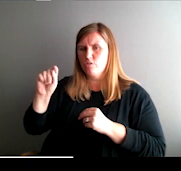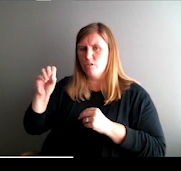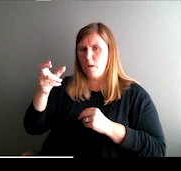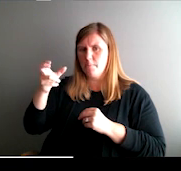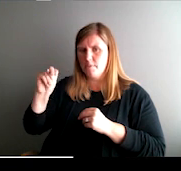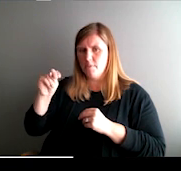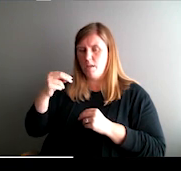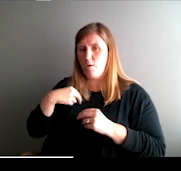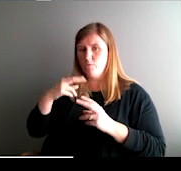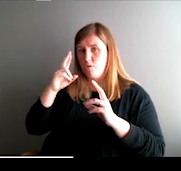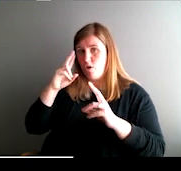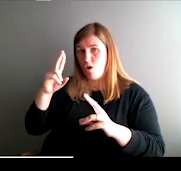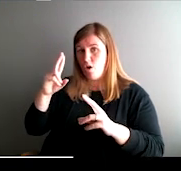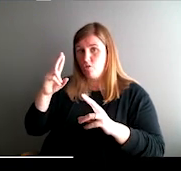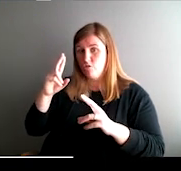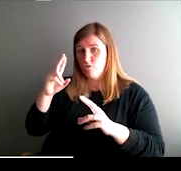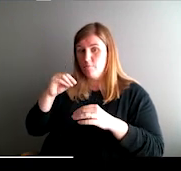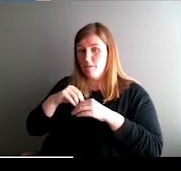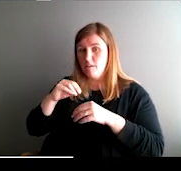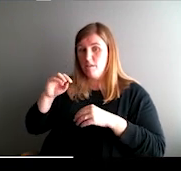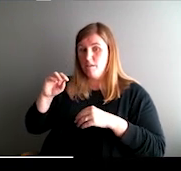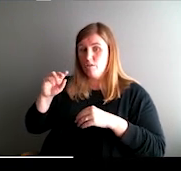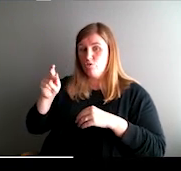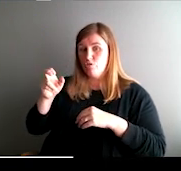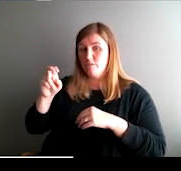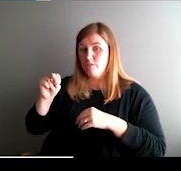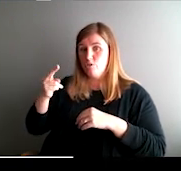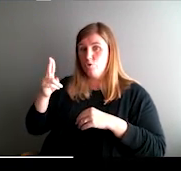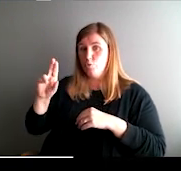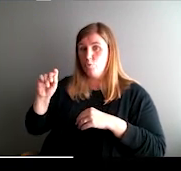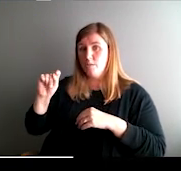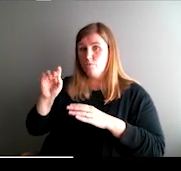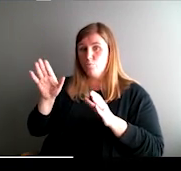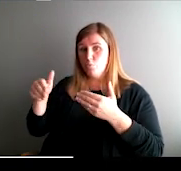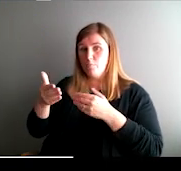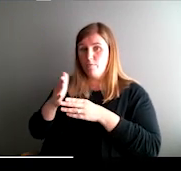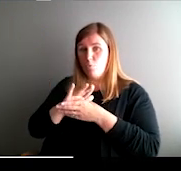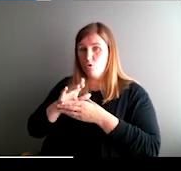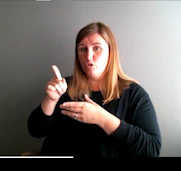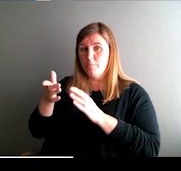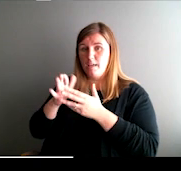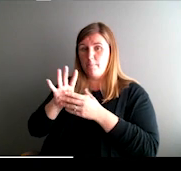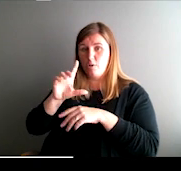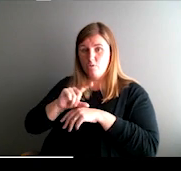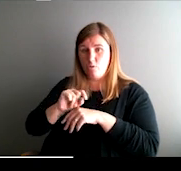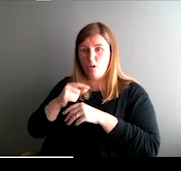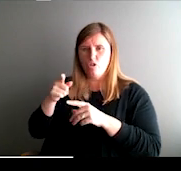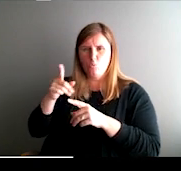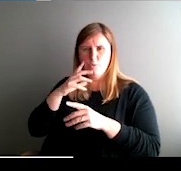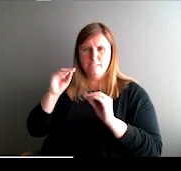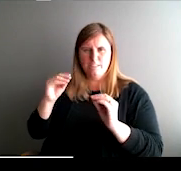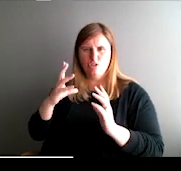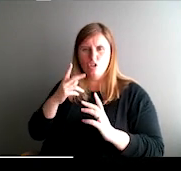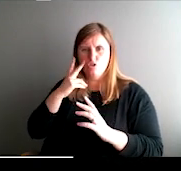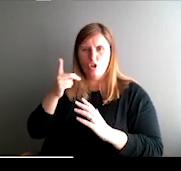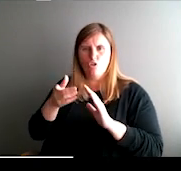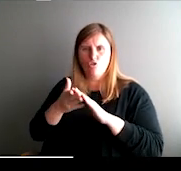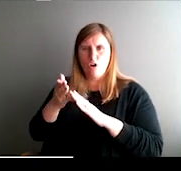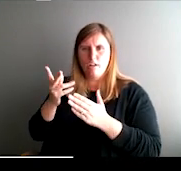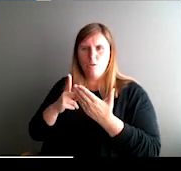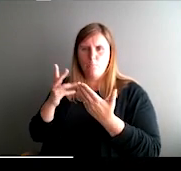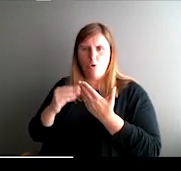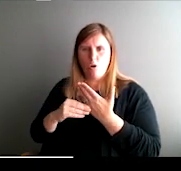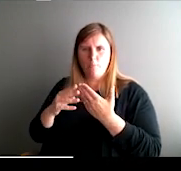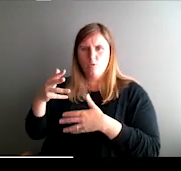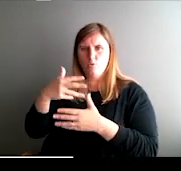to be in Kristen Hewitt's room, and when she was a teacher before she came on as a consultant, saw her running these programs,